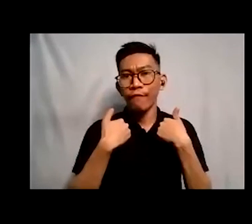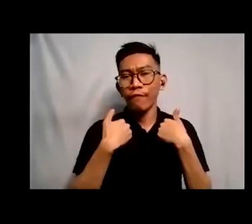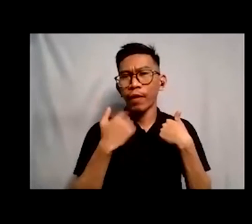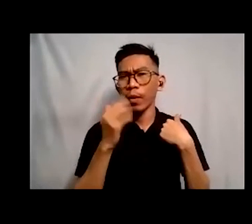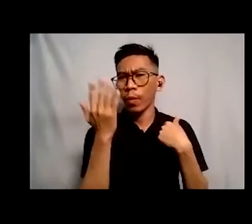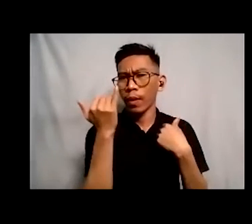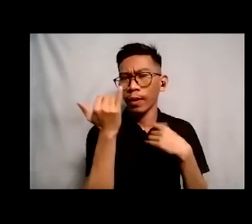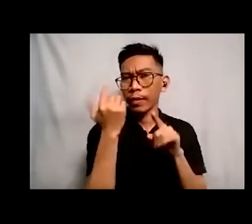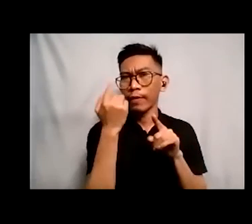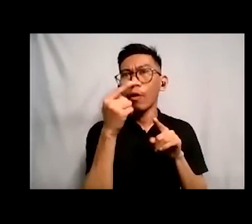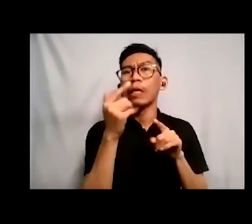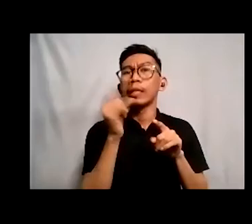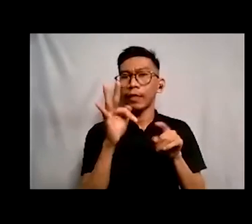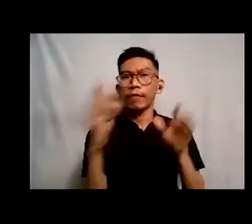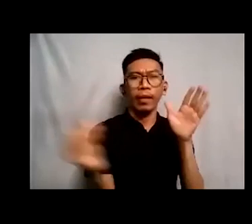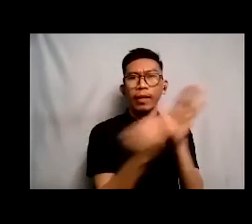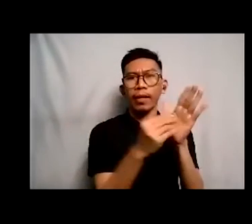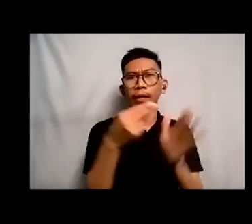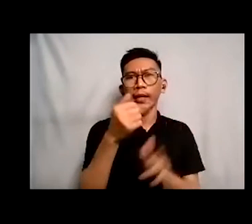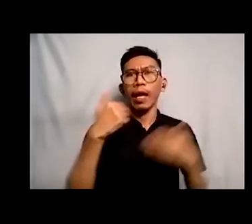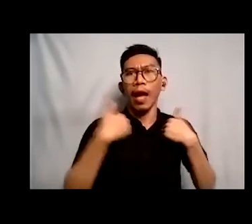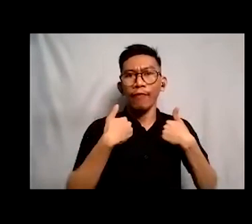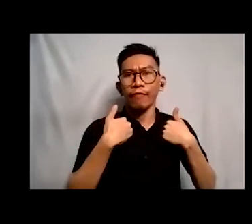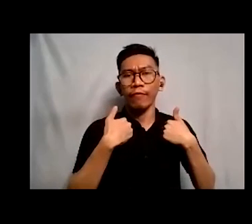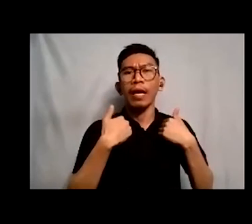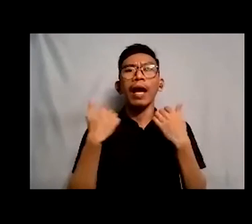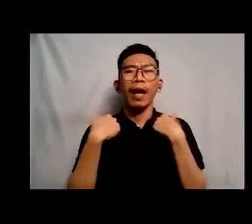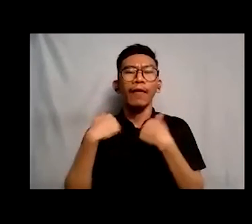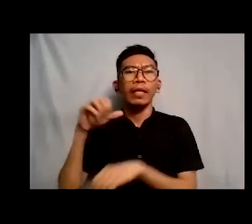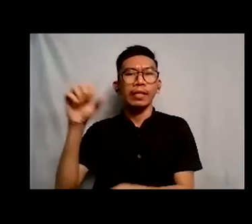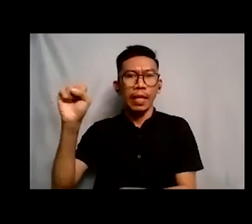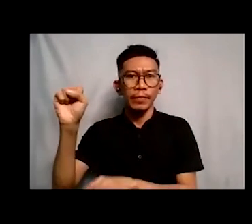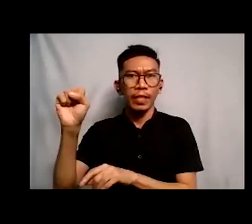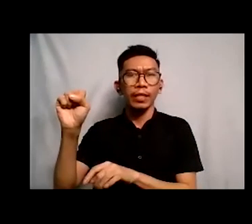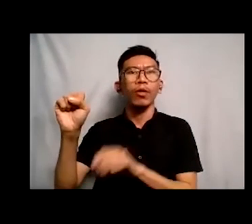have, then you have a subject and an object, and the have is deleted.